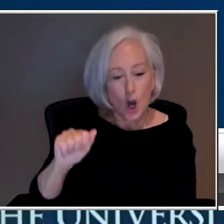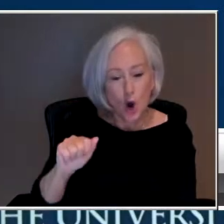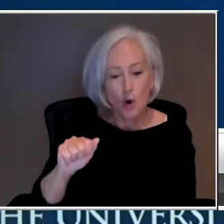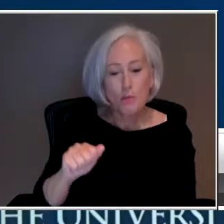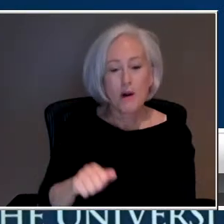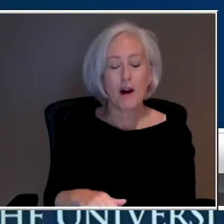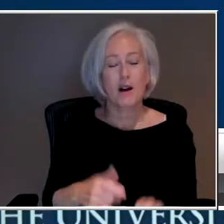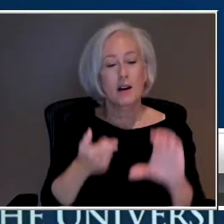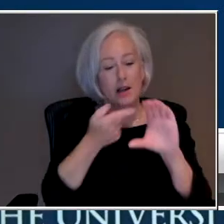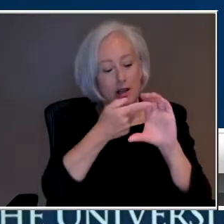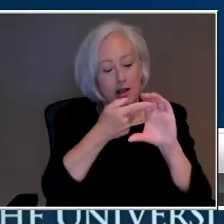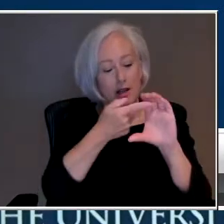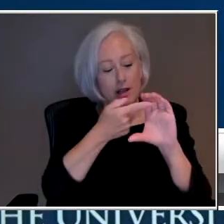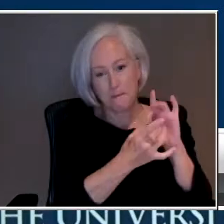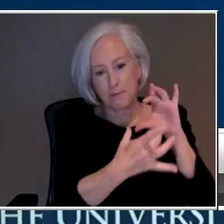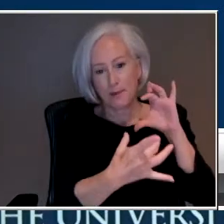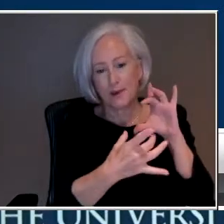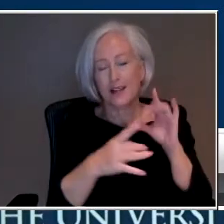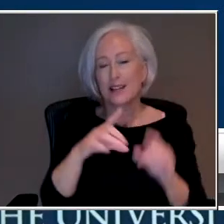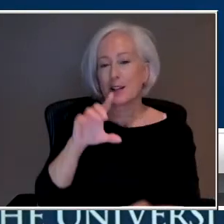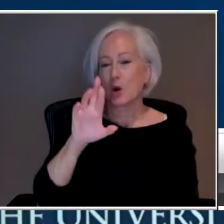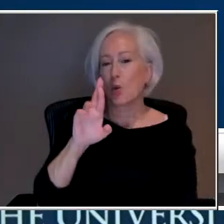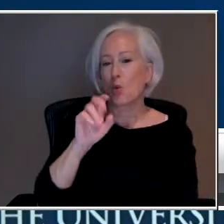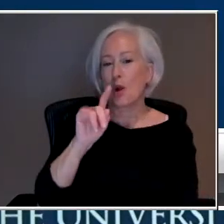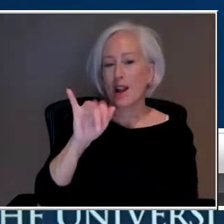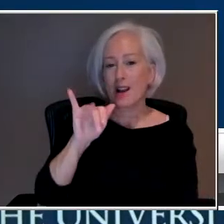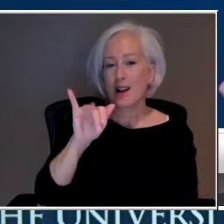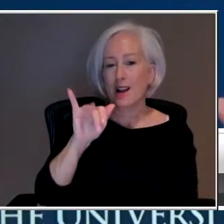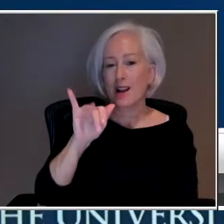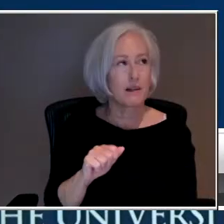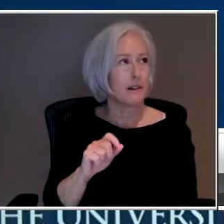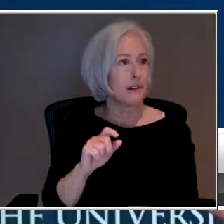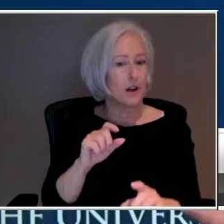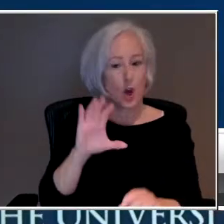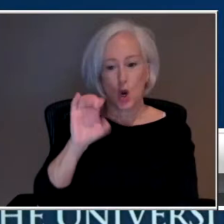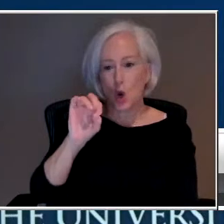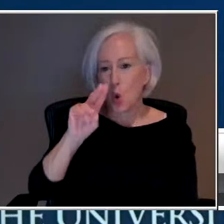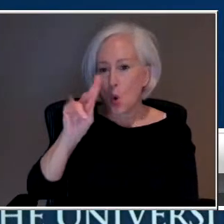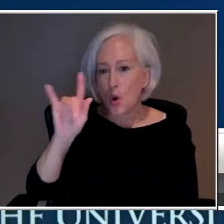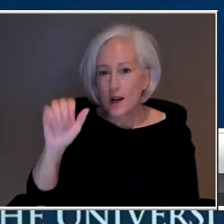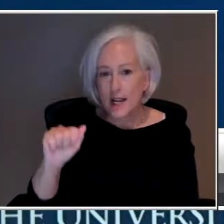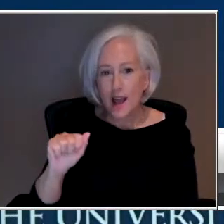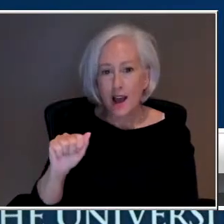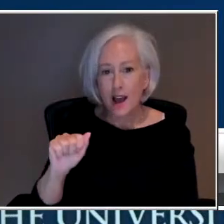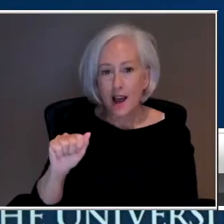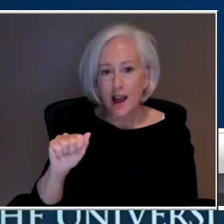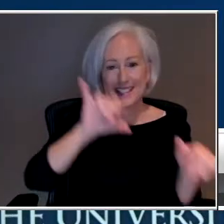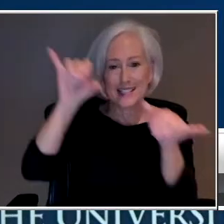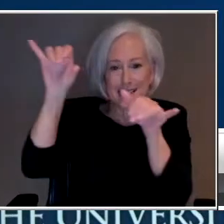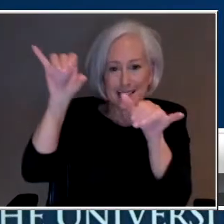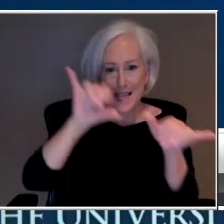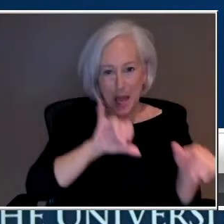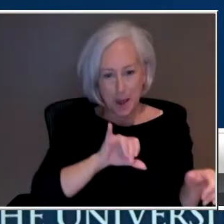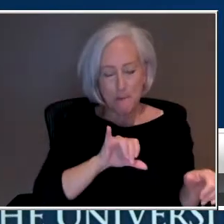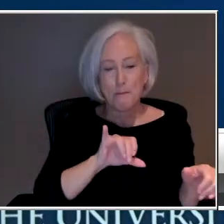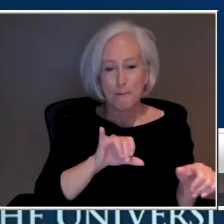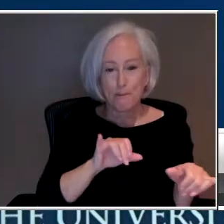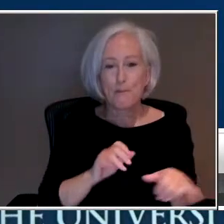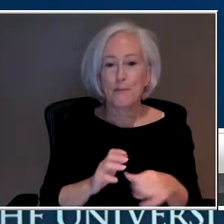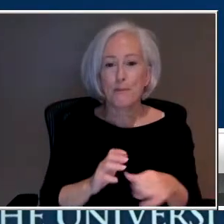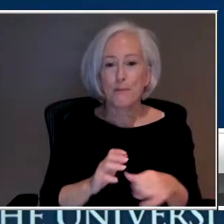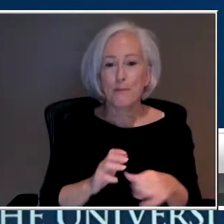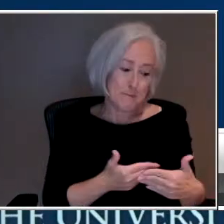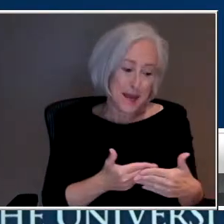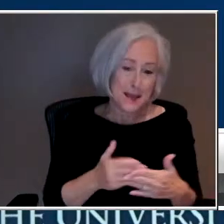corneal issues, pediatric cataracts. You know, all of those same issues that affect adults also affect young children and babies. The